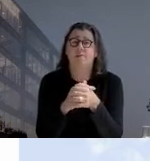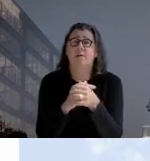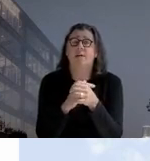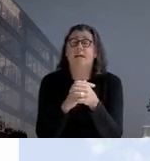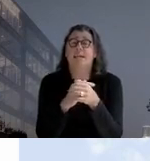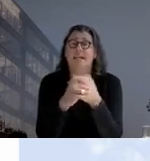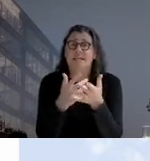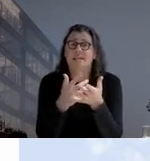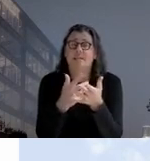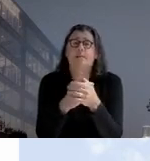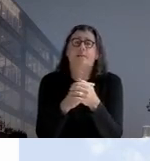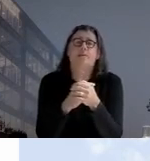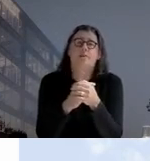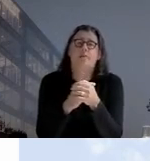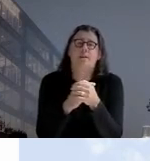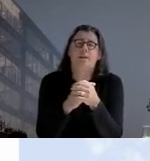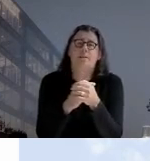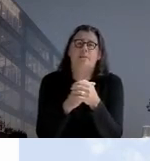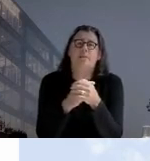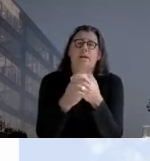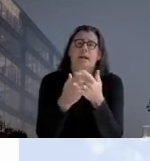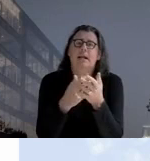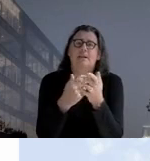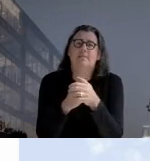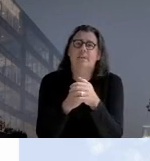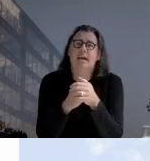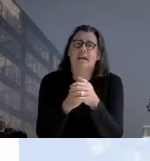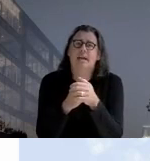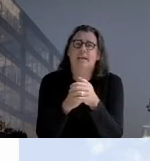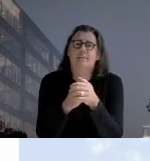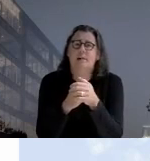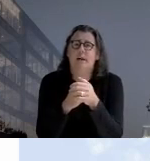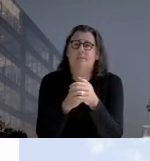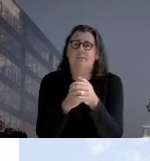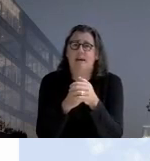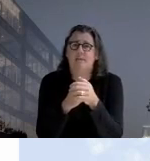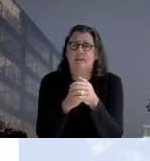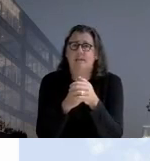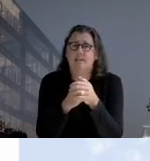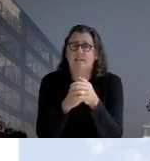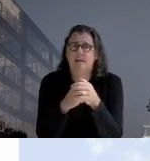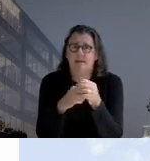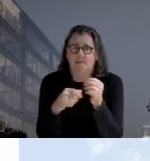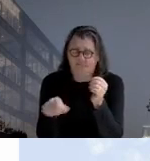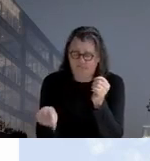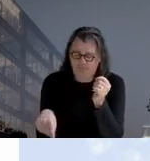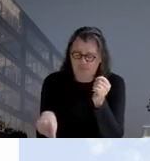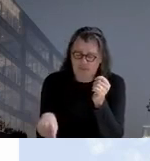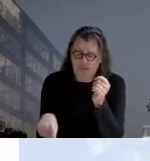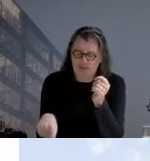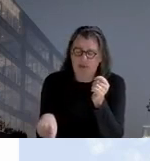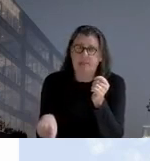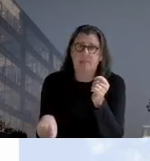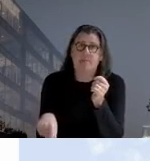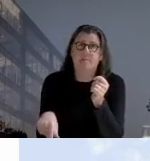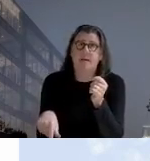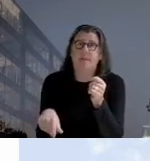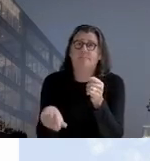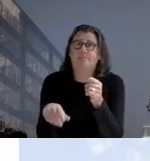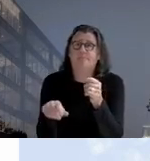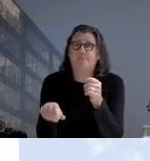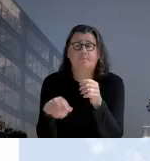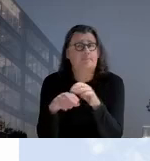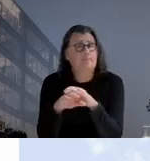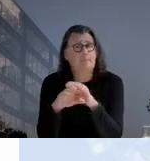of how much heat, solar radiation, a glazed facade allows to pass from outside to inside. So let's have a look at that typical